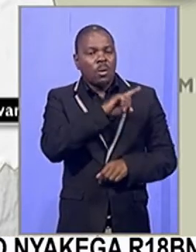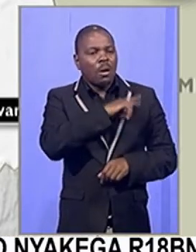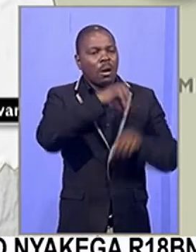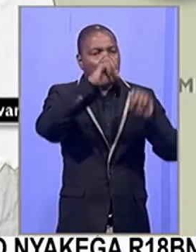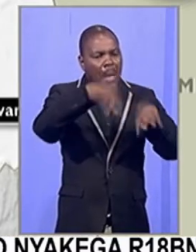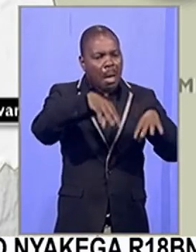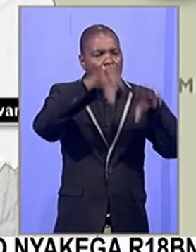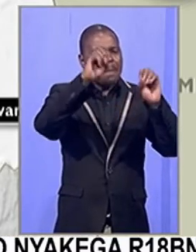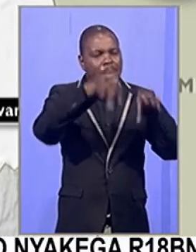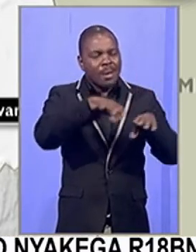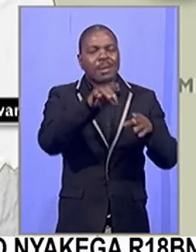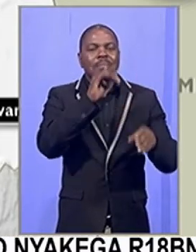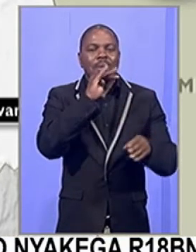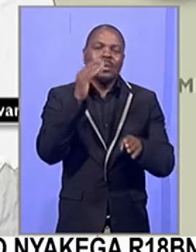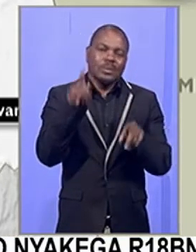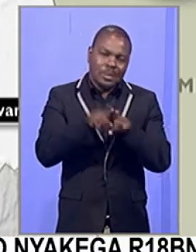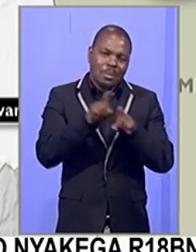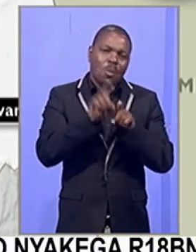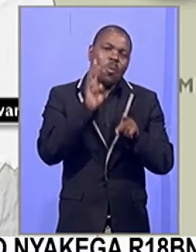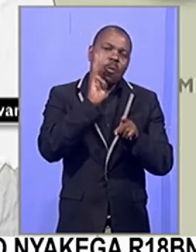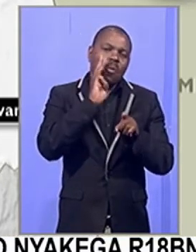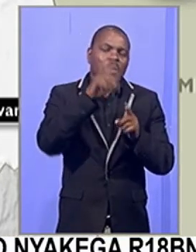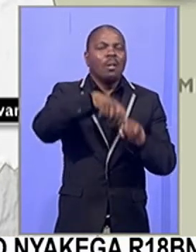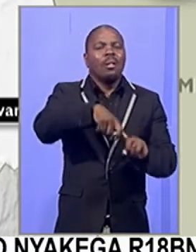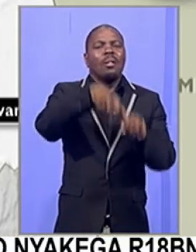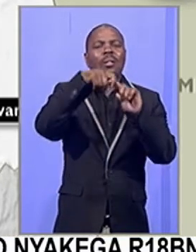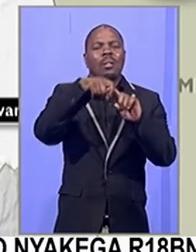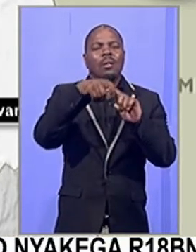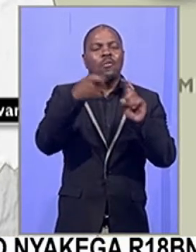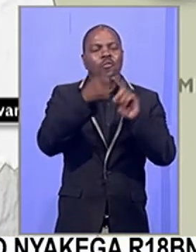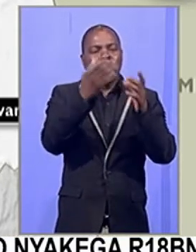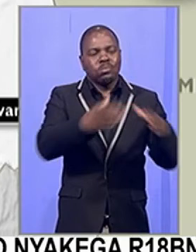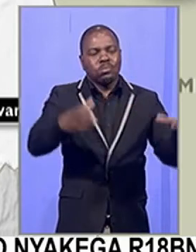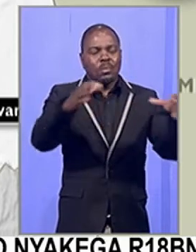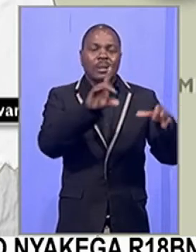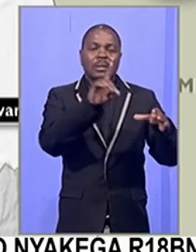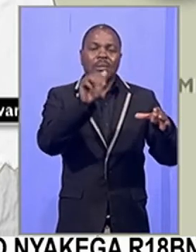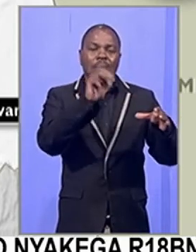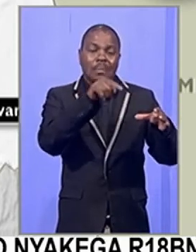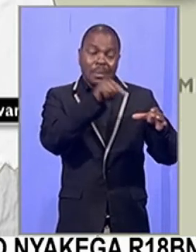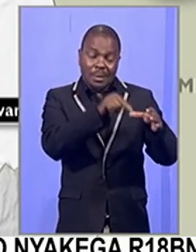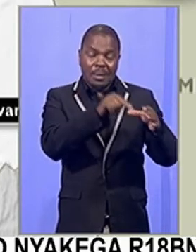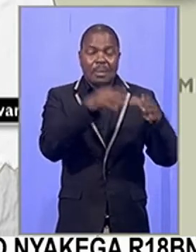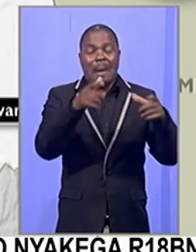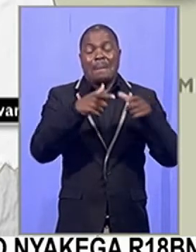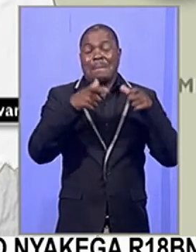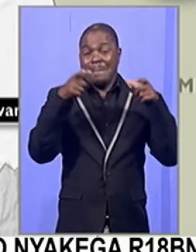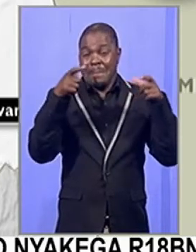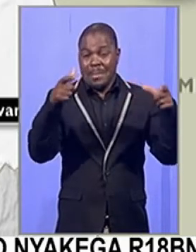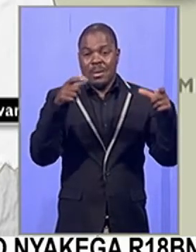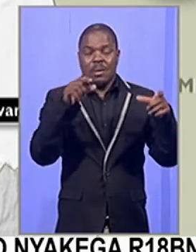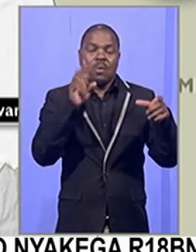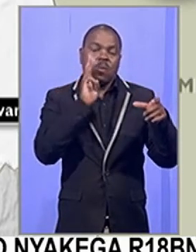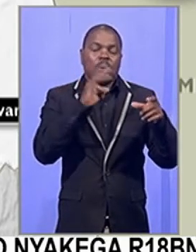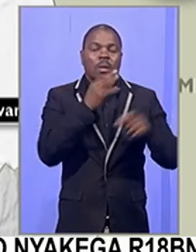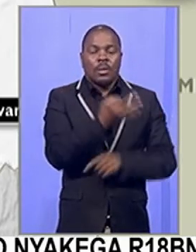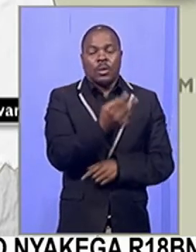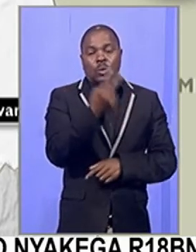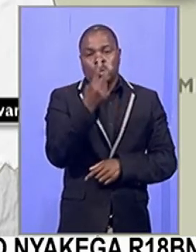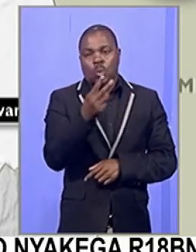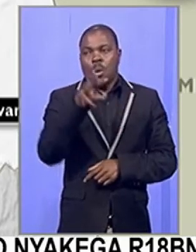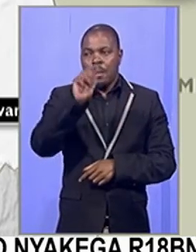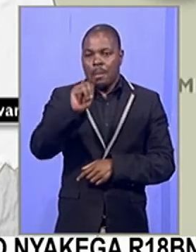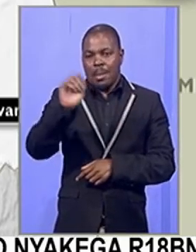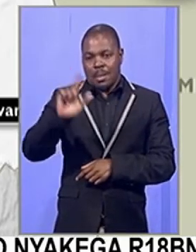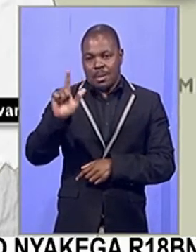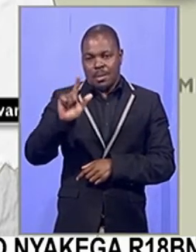go pompiwa ga metsi go tloga gona mo letamong le la ebenesa le le gore ke lona le legolo le le re fang 32 megaliters